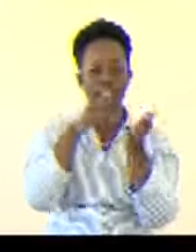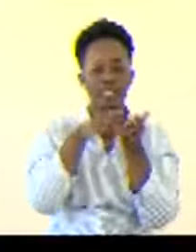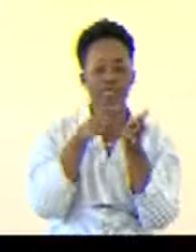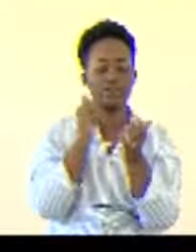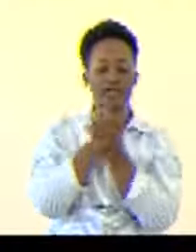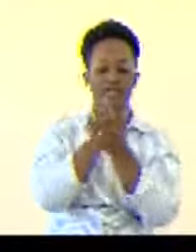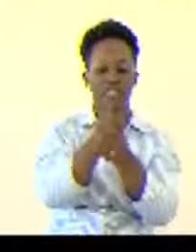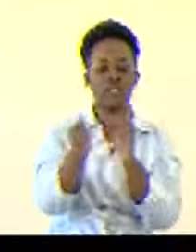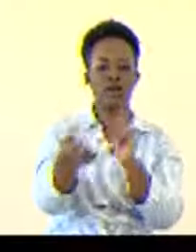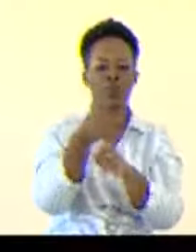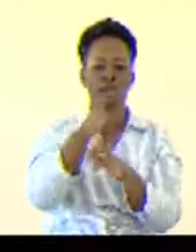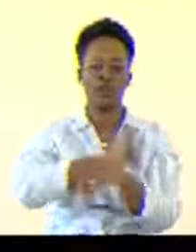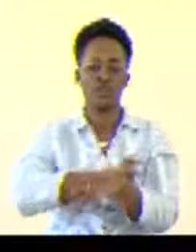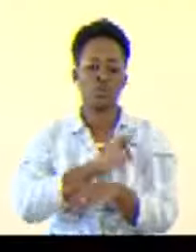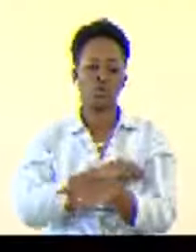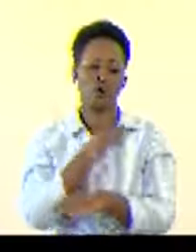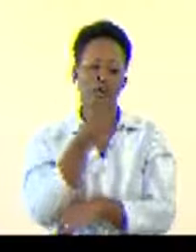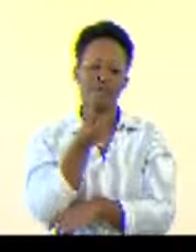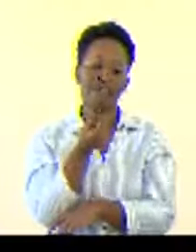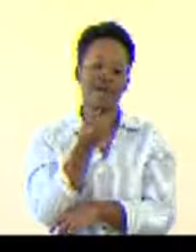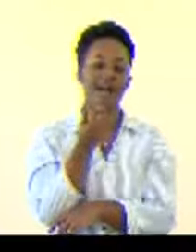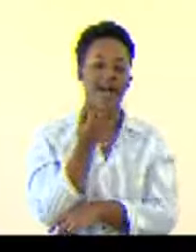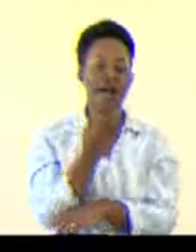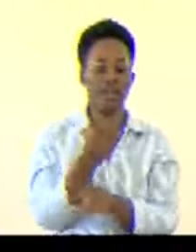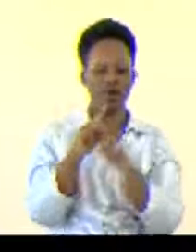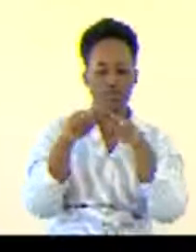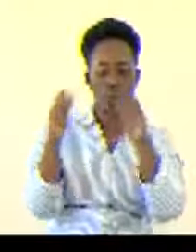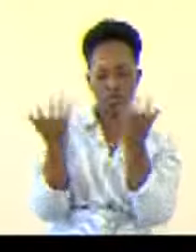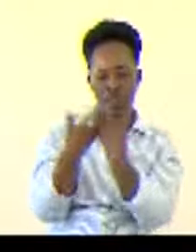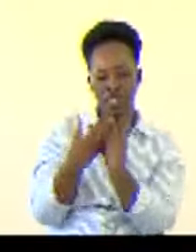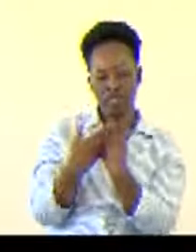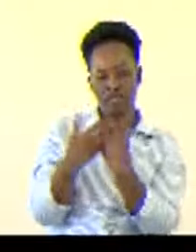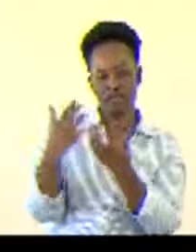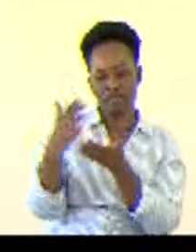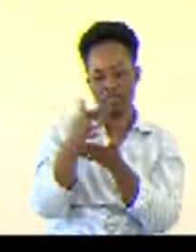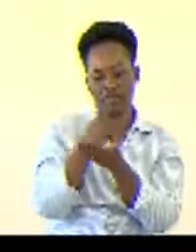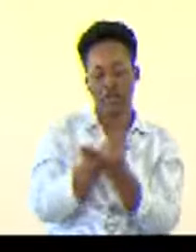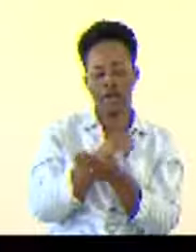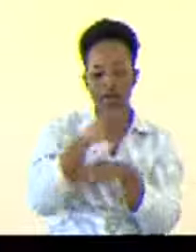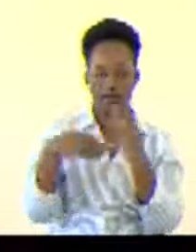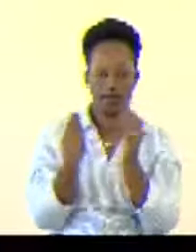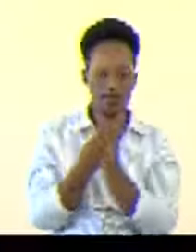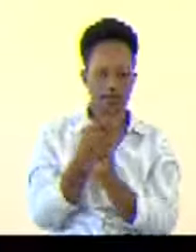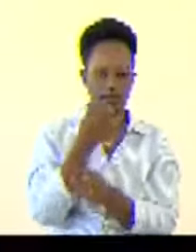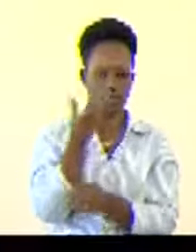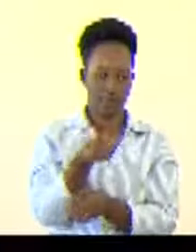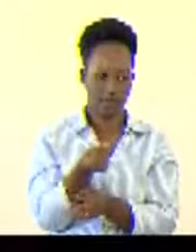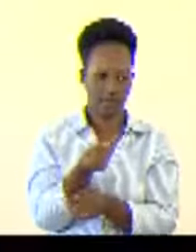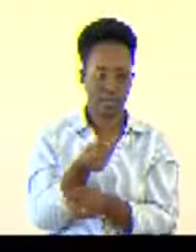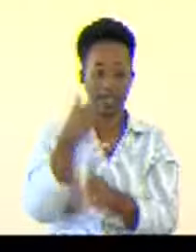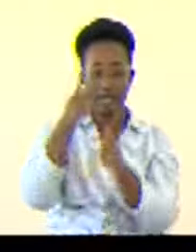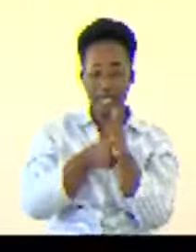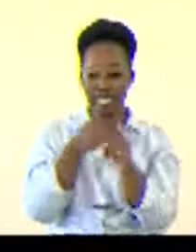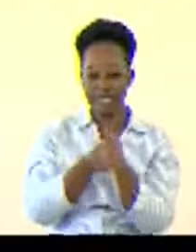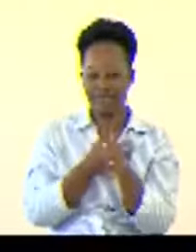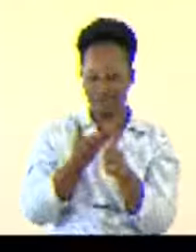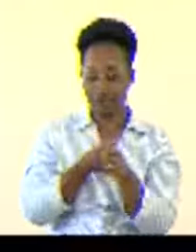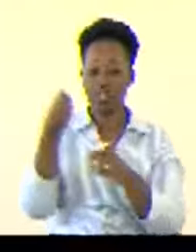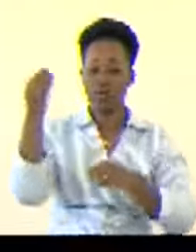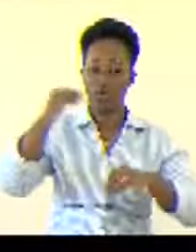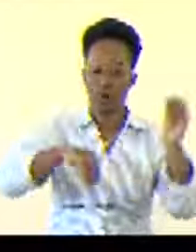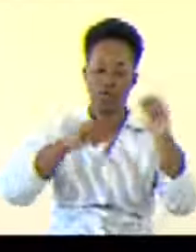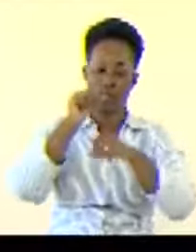profit on the total gross profit generated. So each unit sold has got a contribution on the total gross